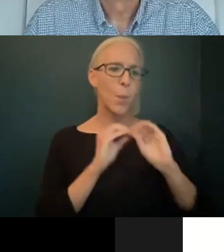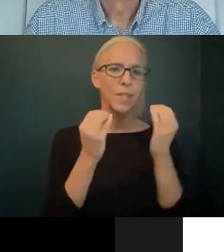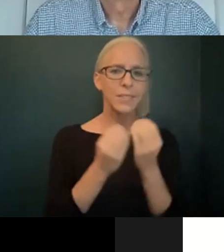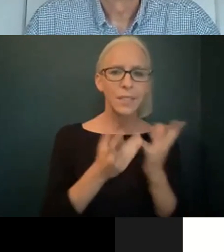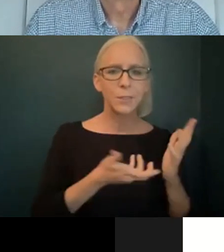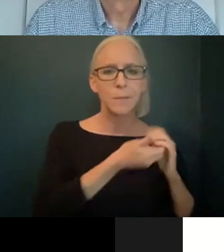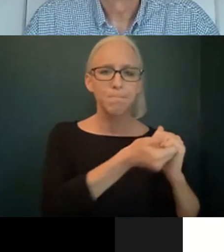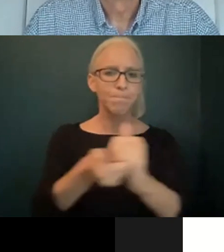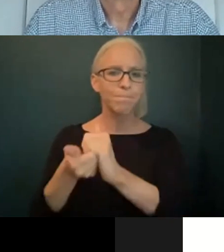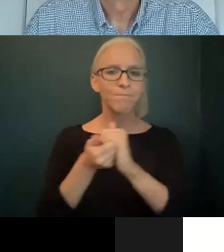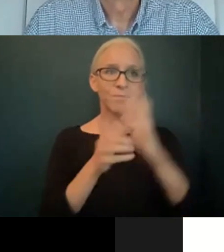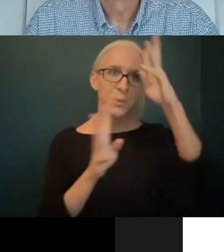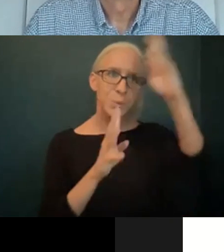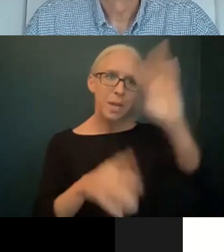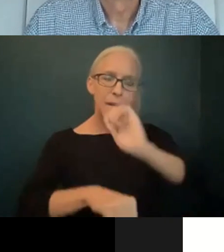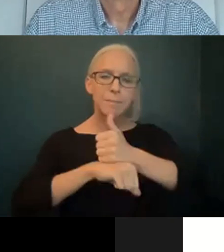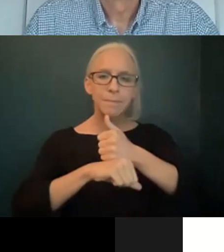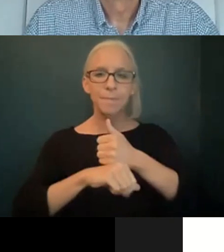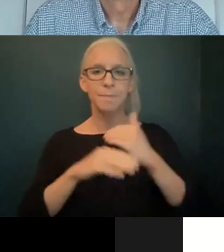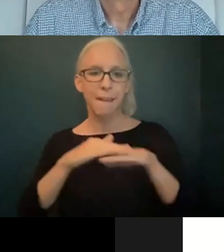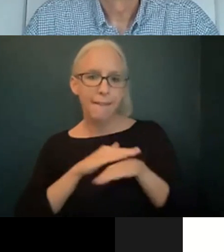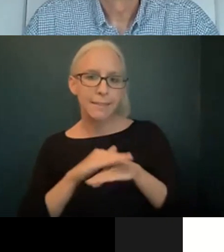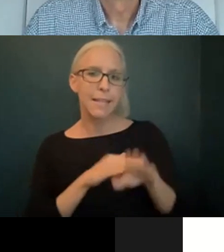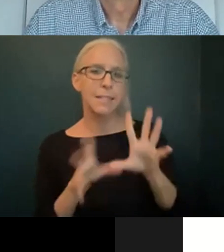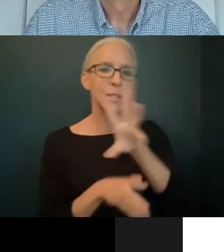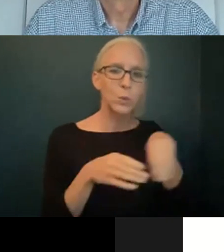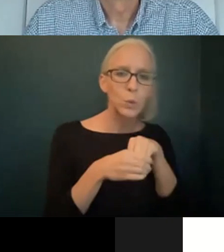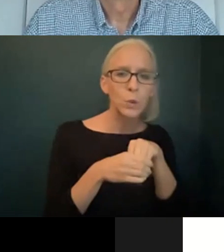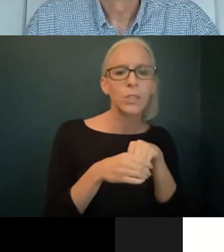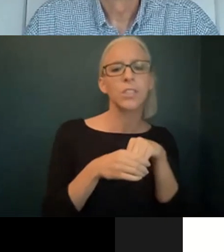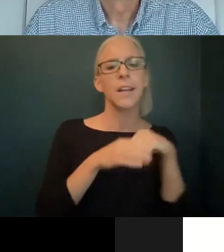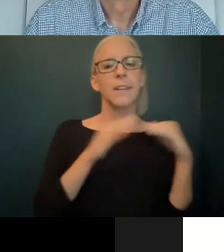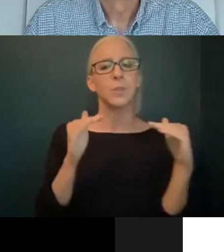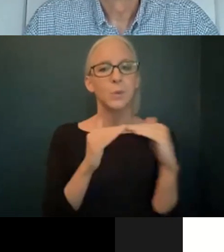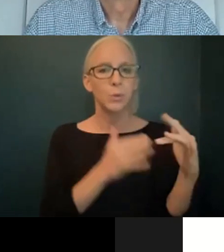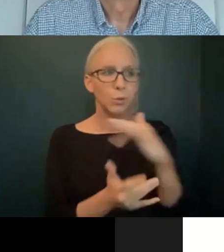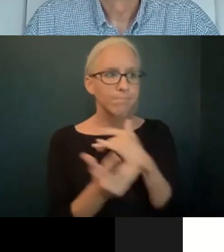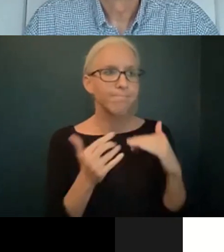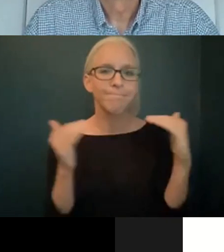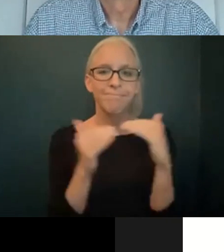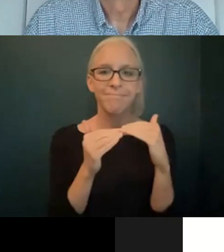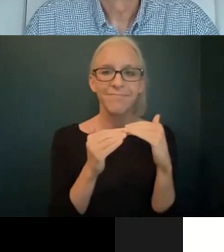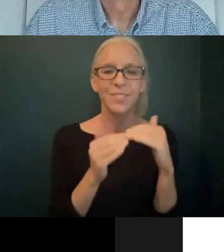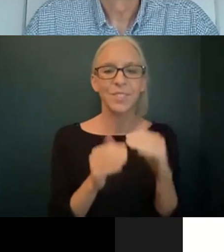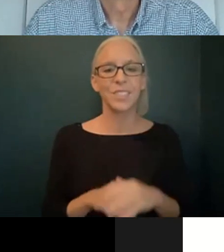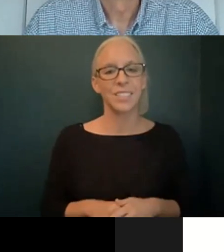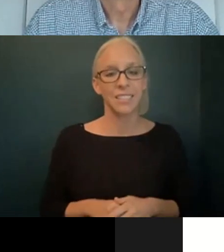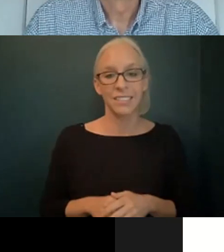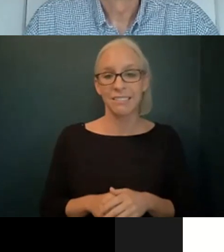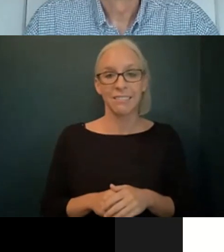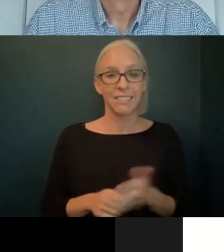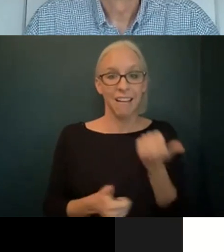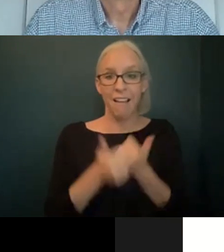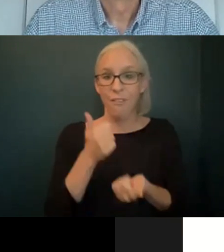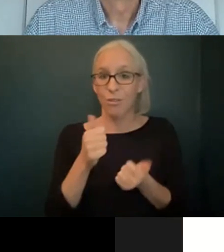and inclusion in social justice spaces and civic engagement spaces, and then pretty much in every space we can think of. Right now, the